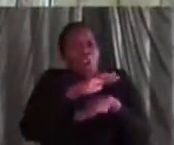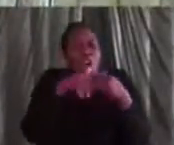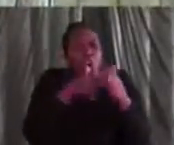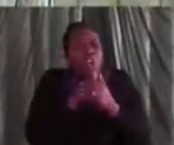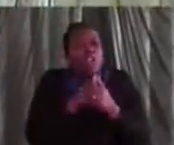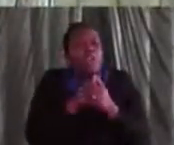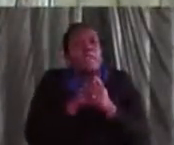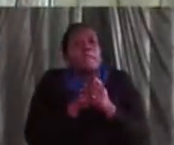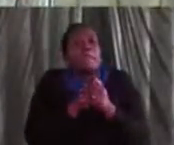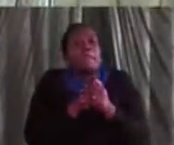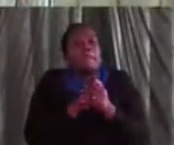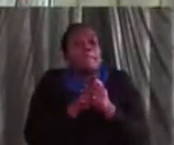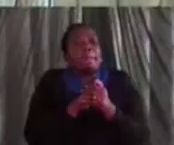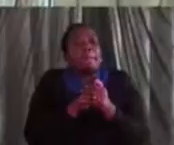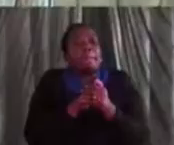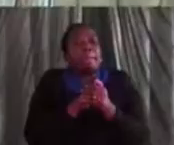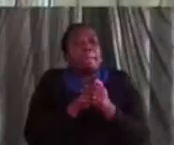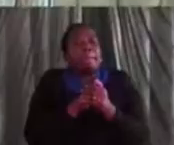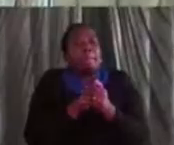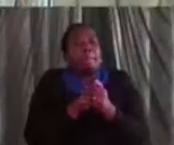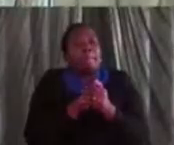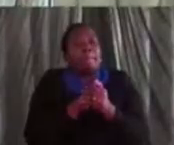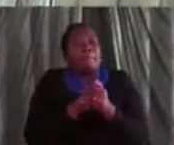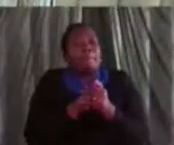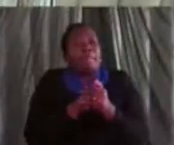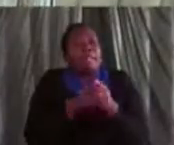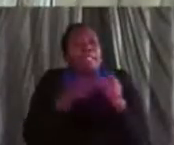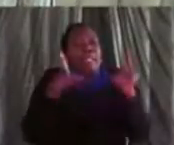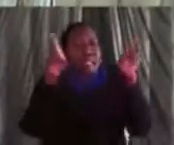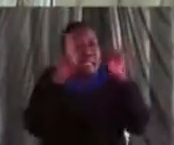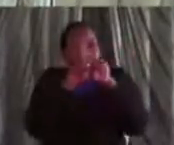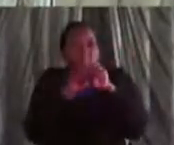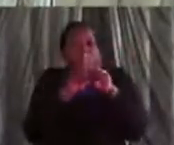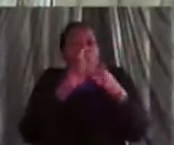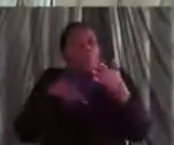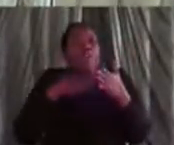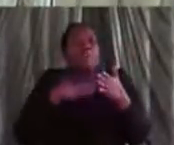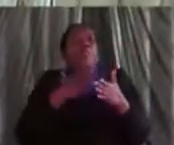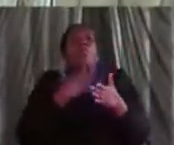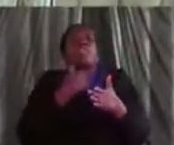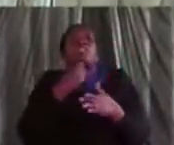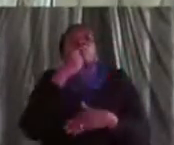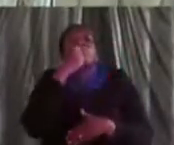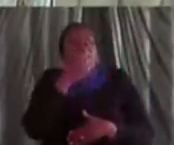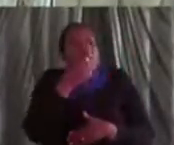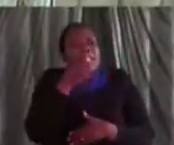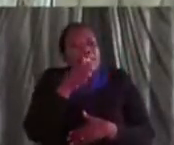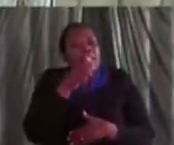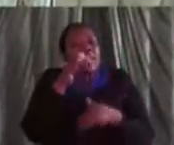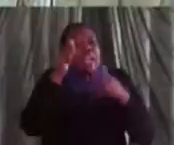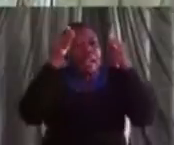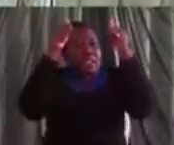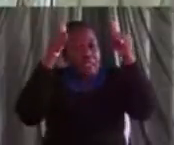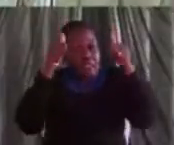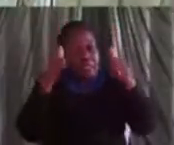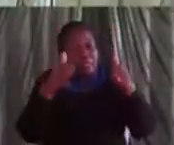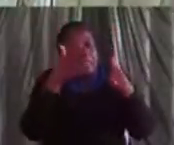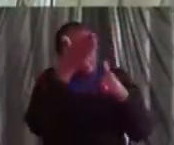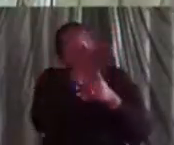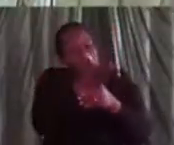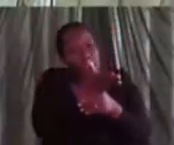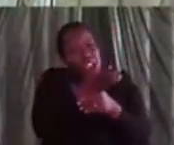permanent from 2 or 3. Yes. Yes. And what I wanted to say is that the advertisement was there, and it is for you